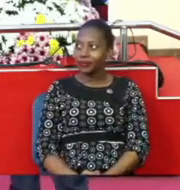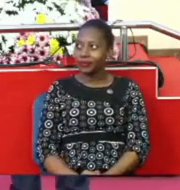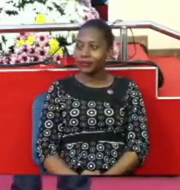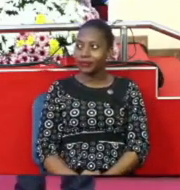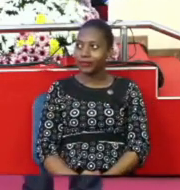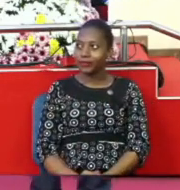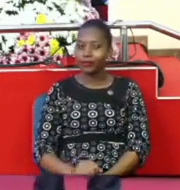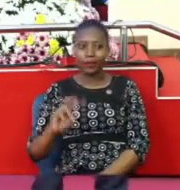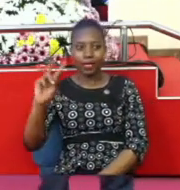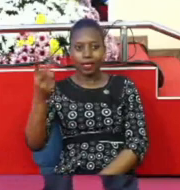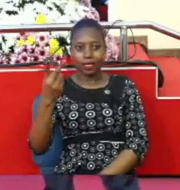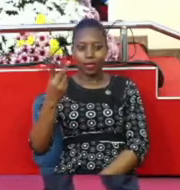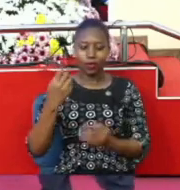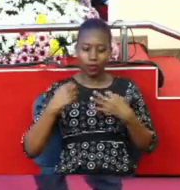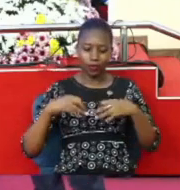The second freedom.